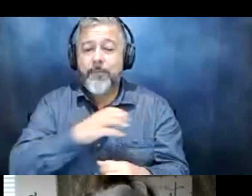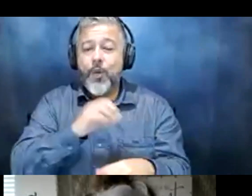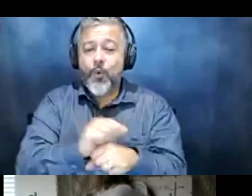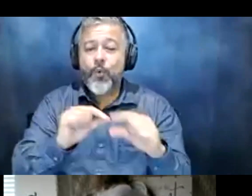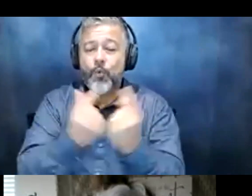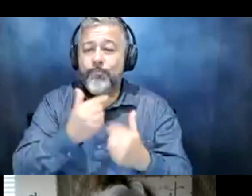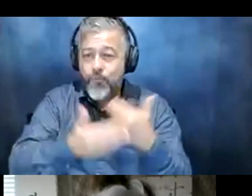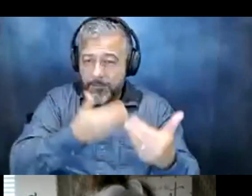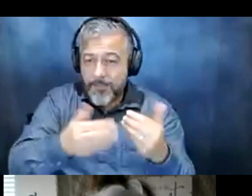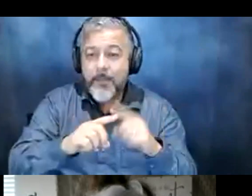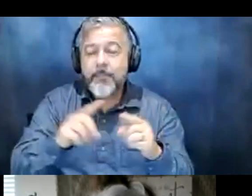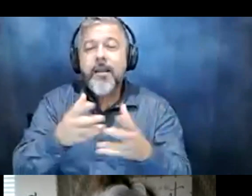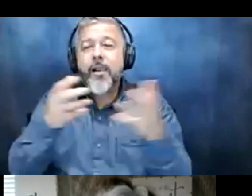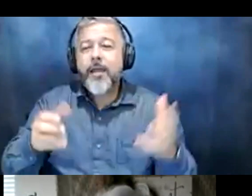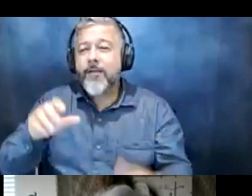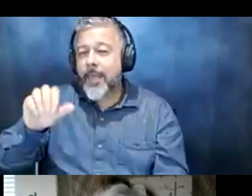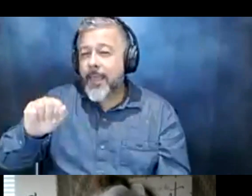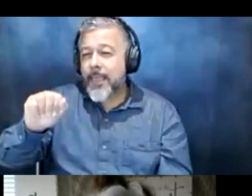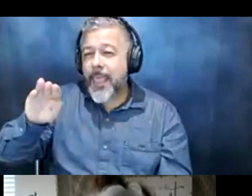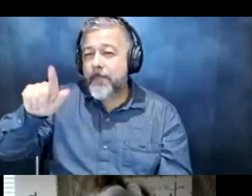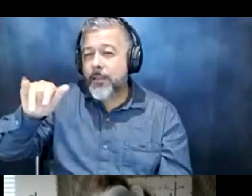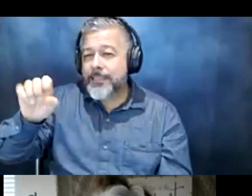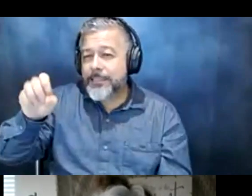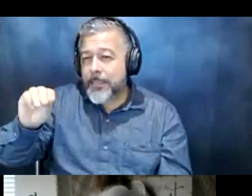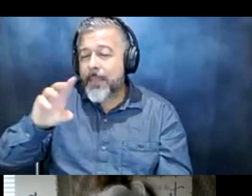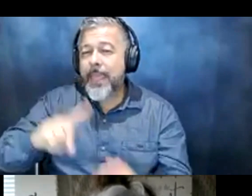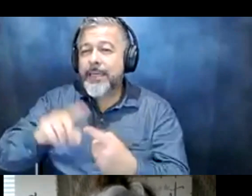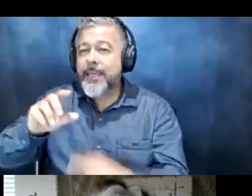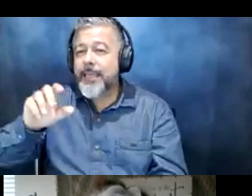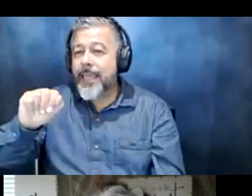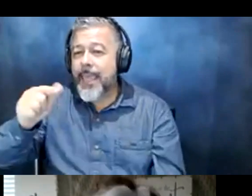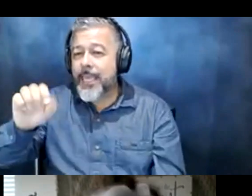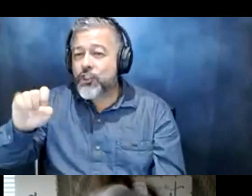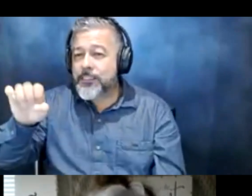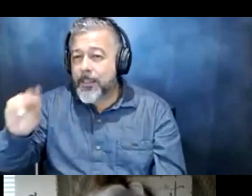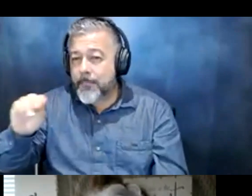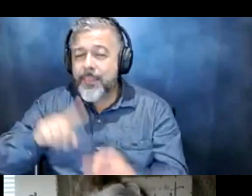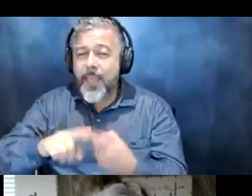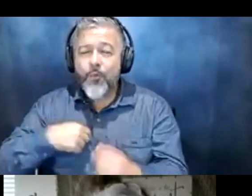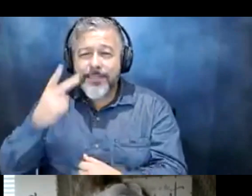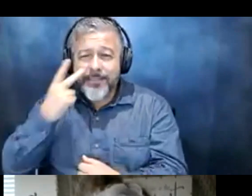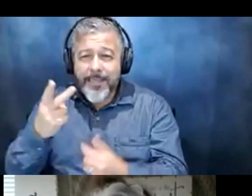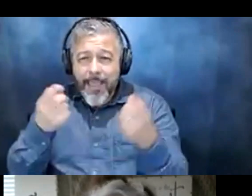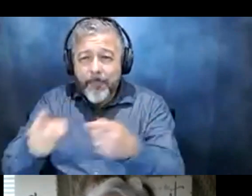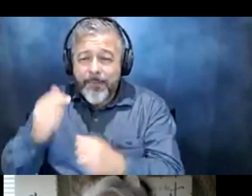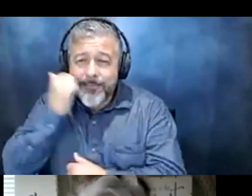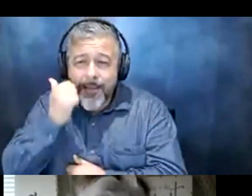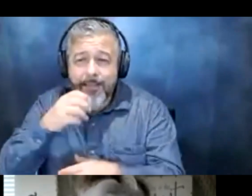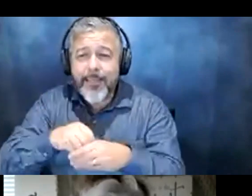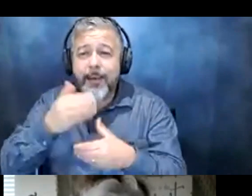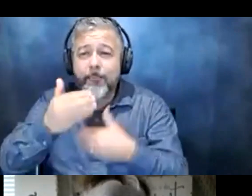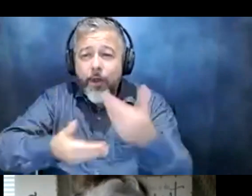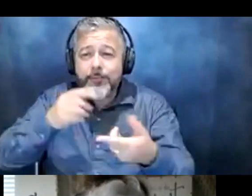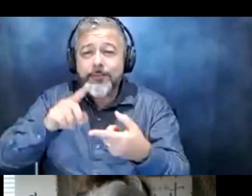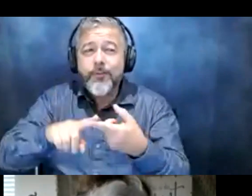very ableism and ageism we've seen actualized daily in a process that was built to